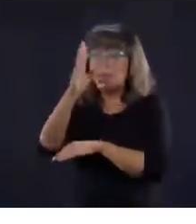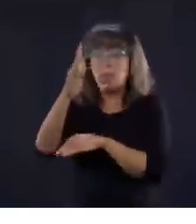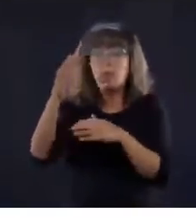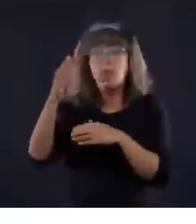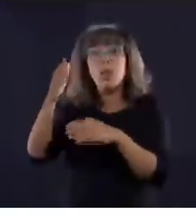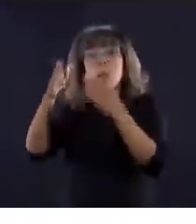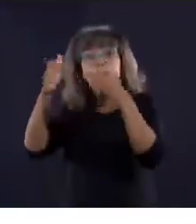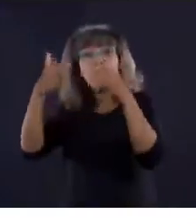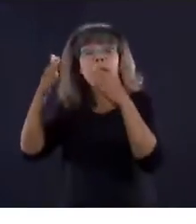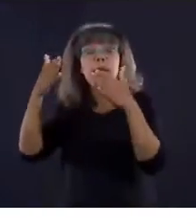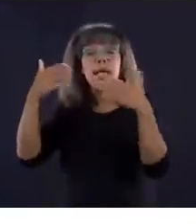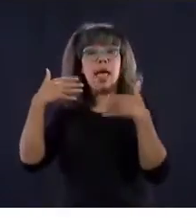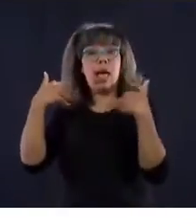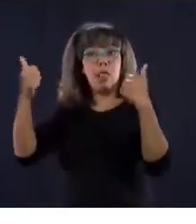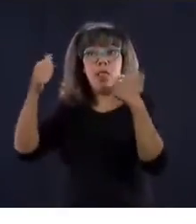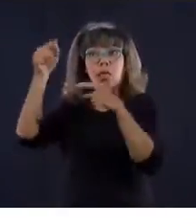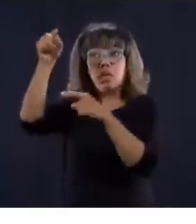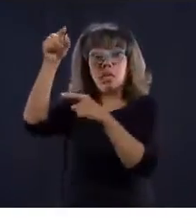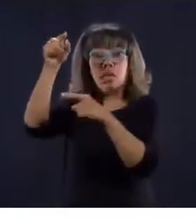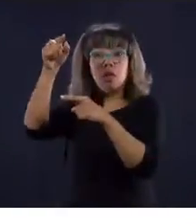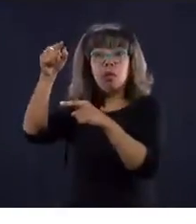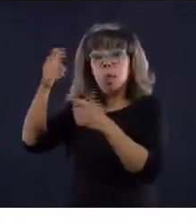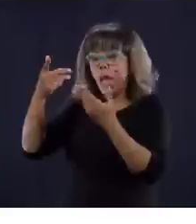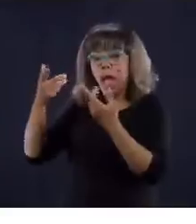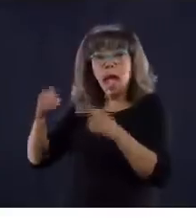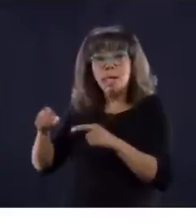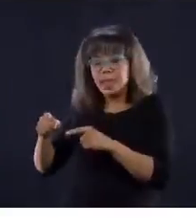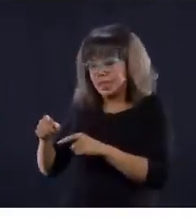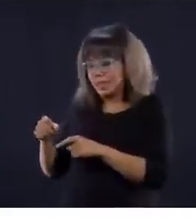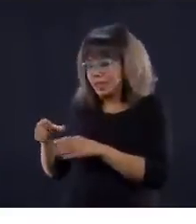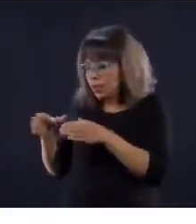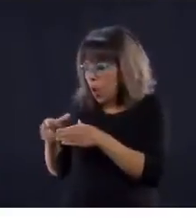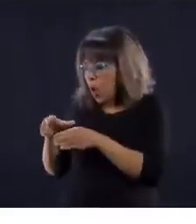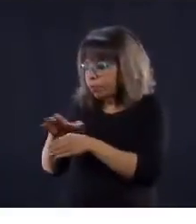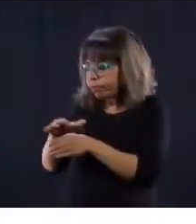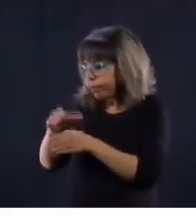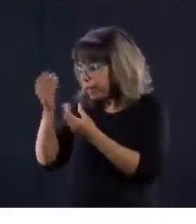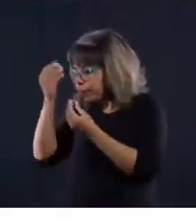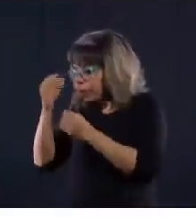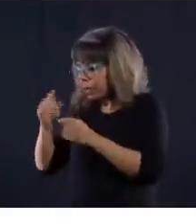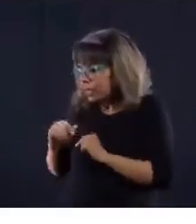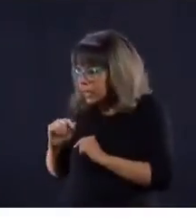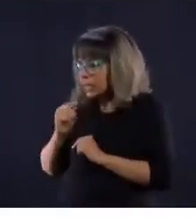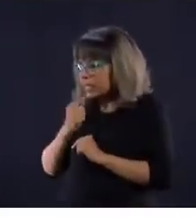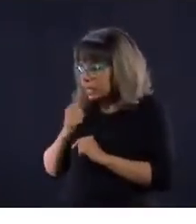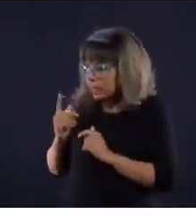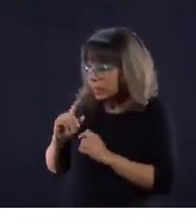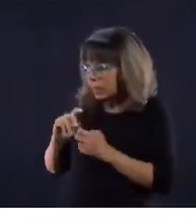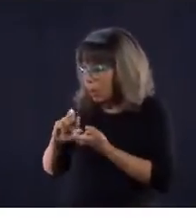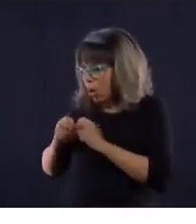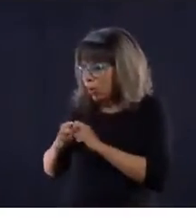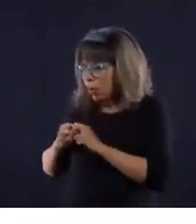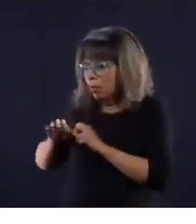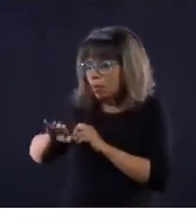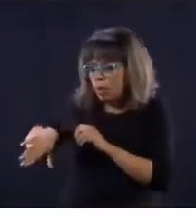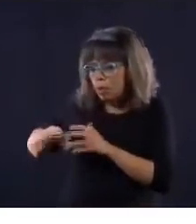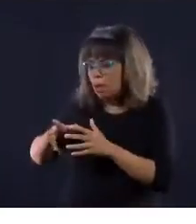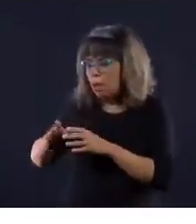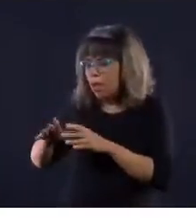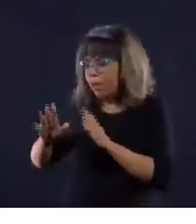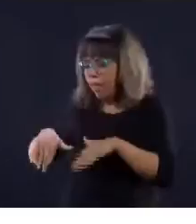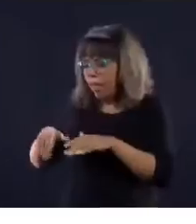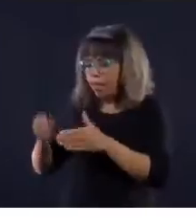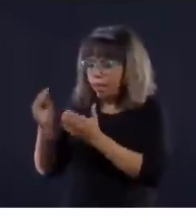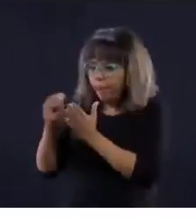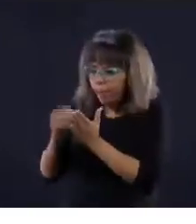But they were not all in the last week. They were from the beginning of April, even late March, cases